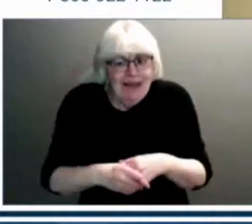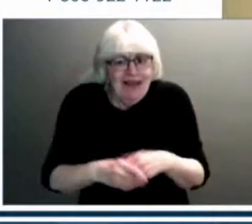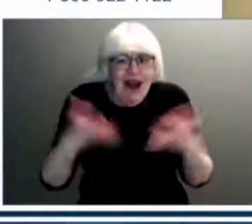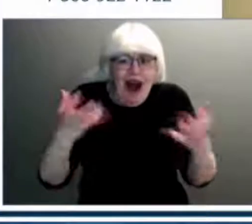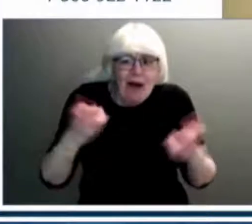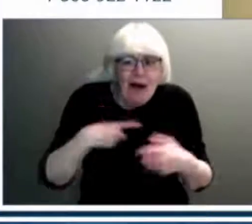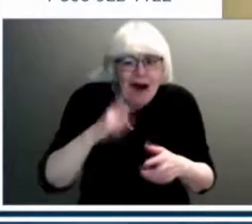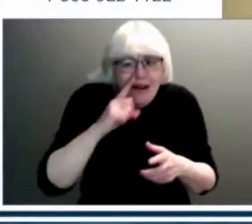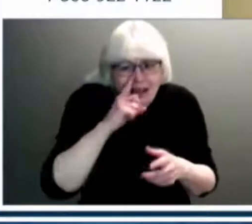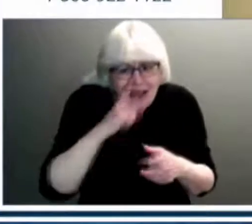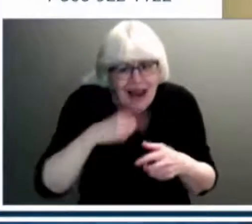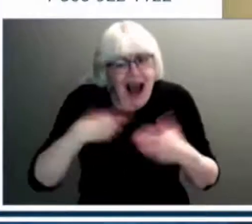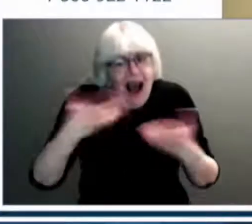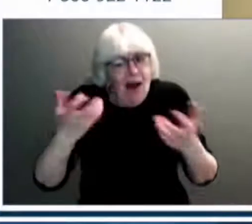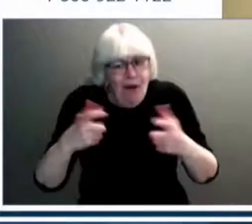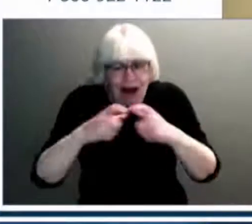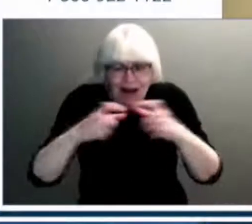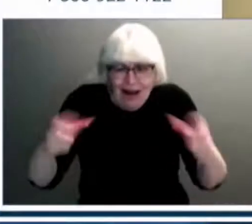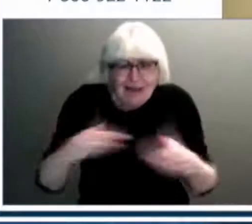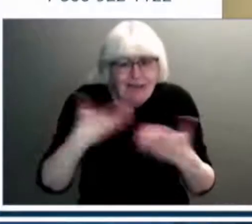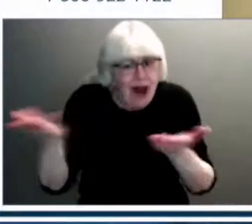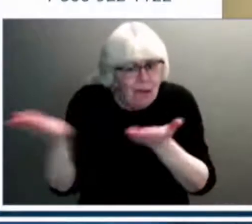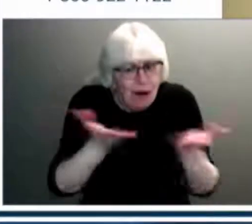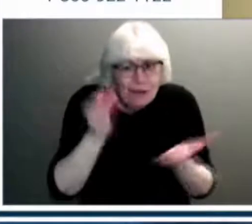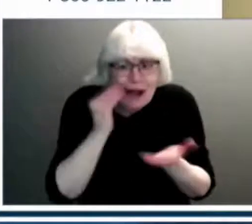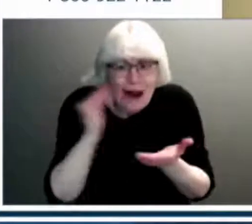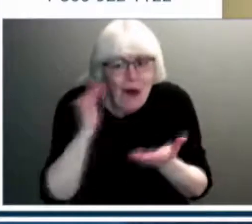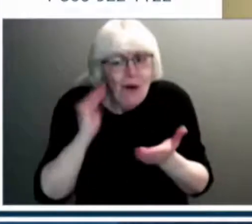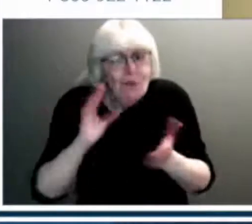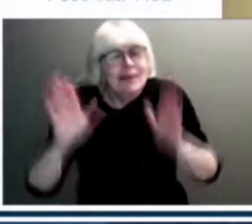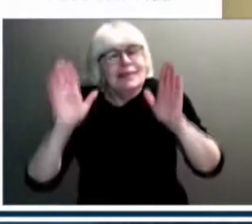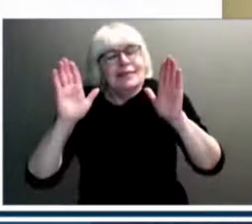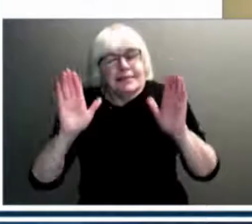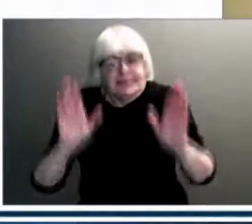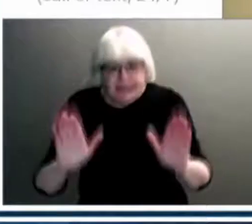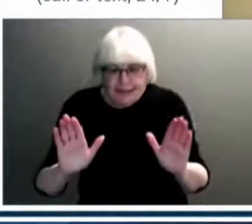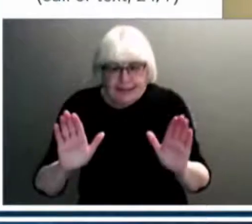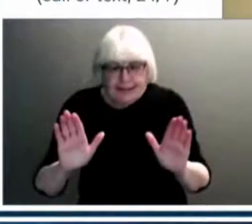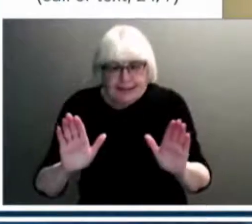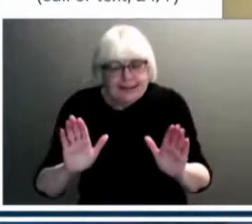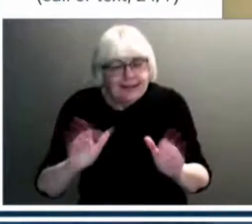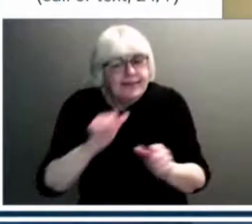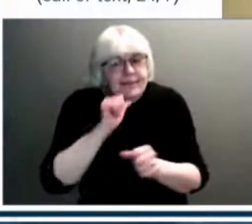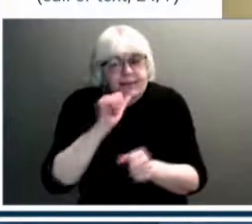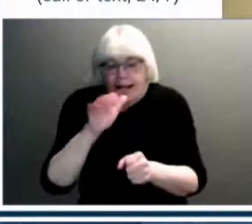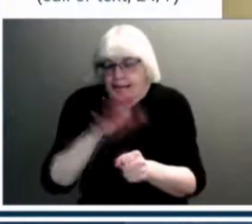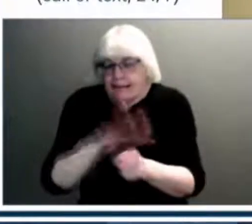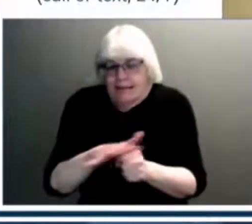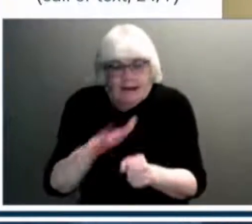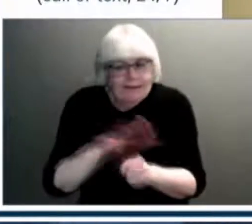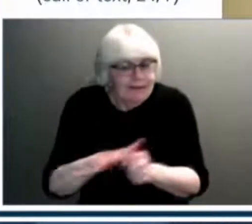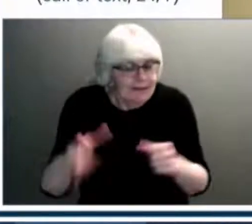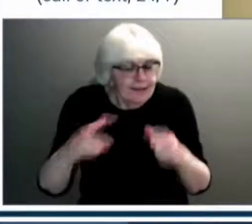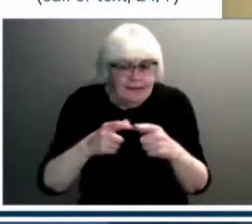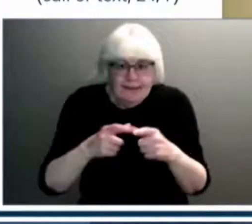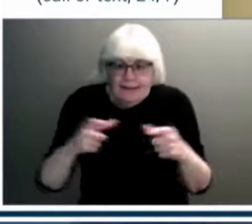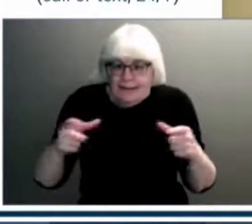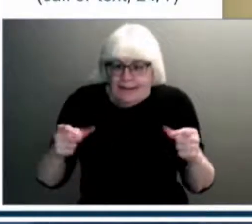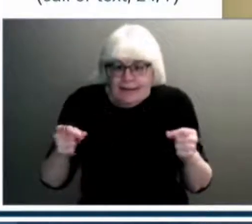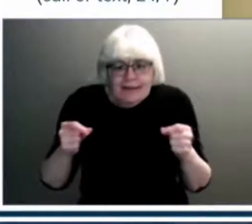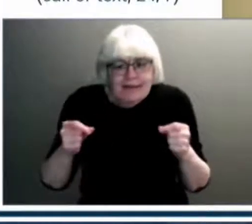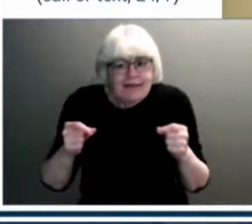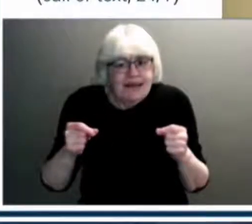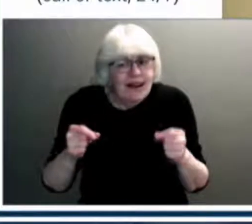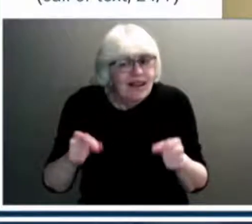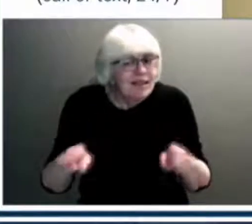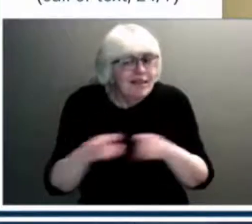use as they see fit. Unfortunately, supply continues to be a challenge, not just for us, but across Canada. And we